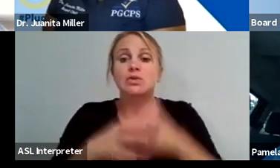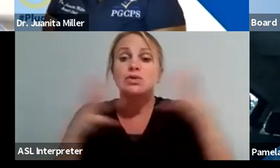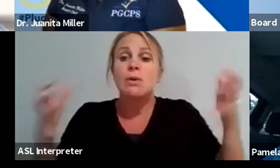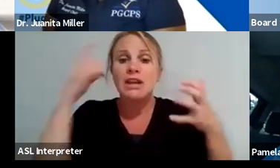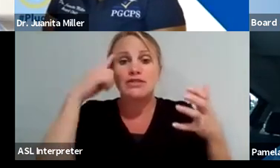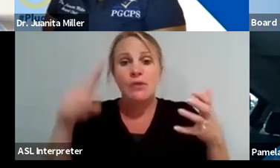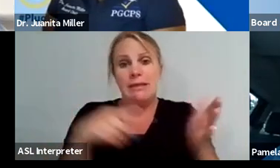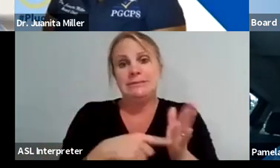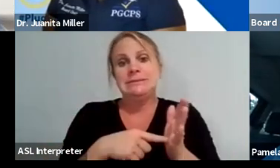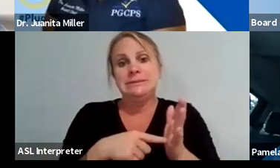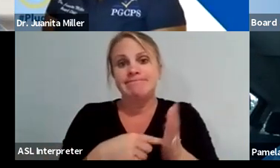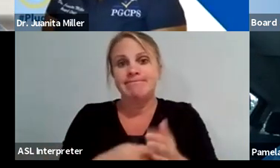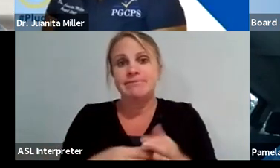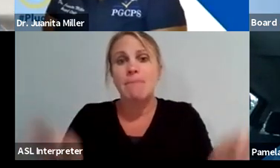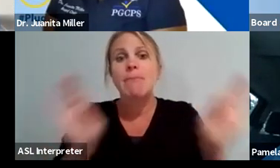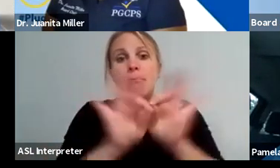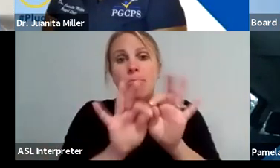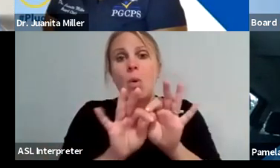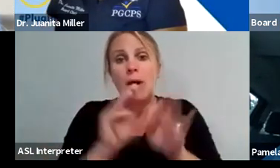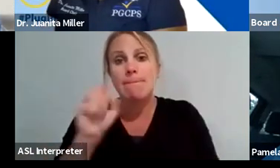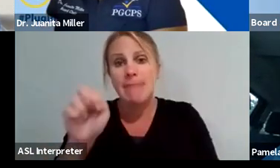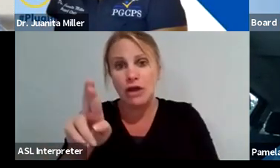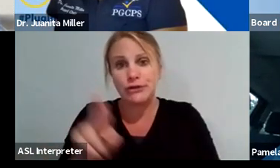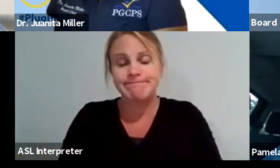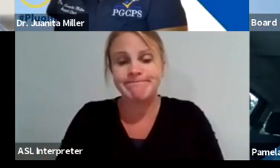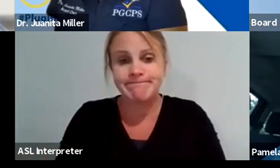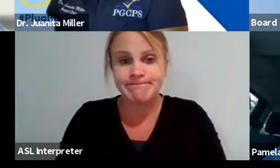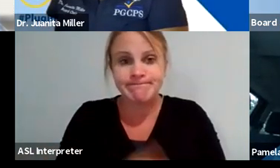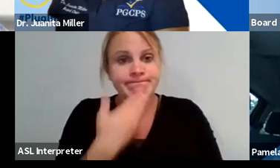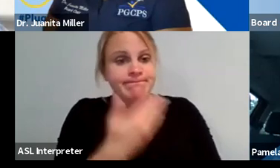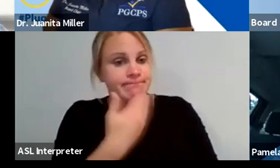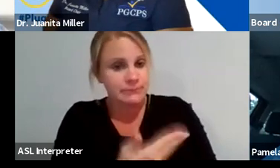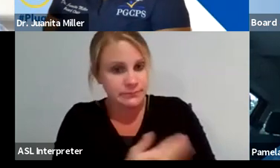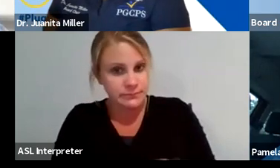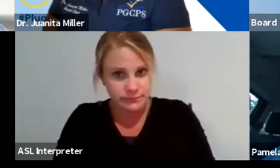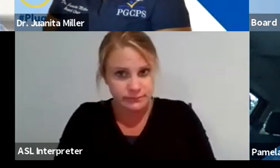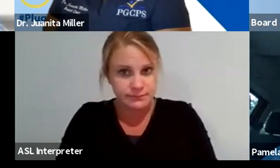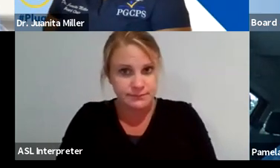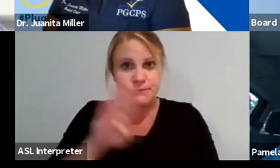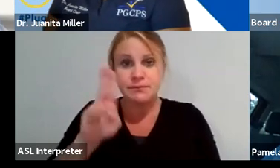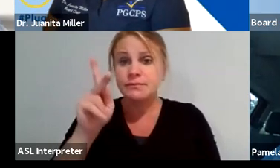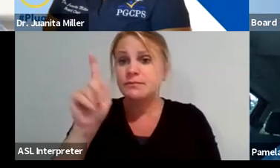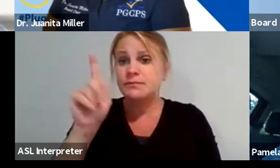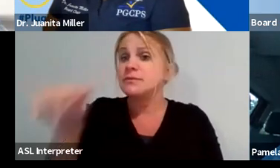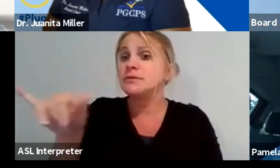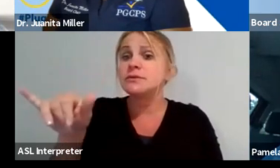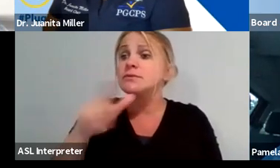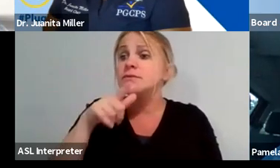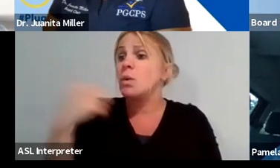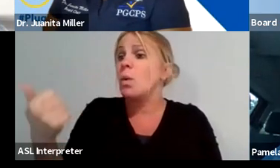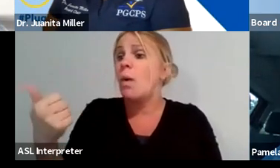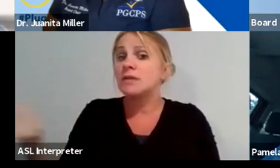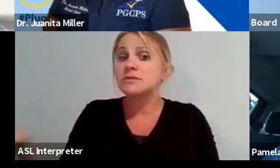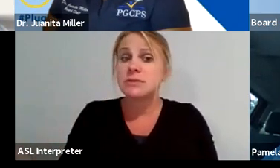this urgent matter. Thank you, Ms. Wilson. Ms. Berkeley, did anyone else come back into